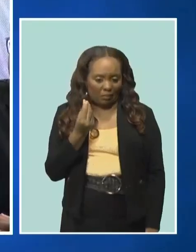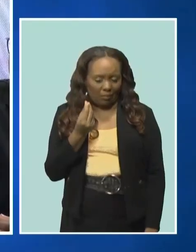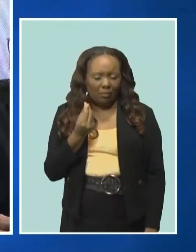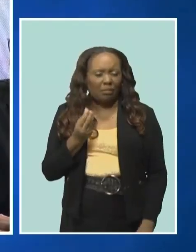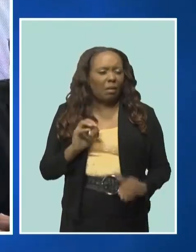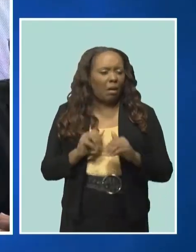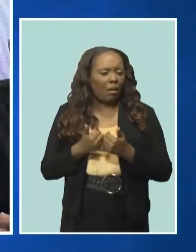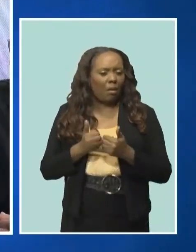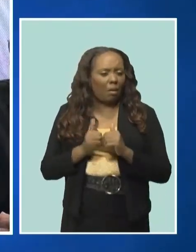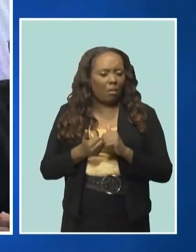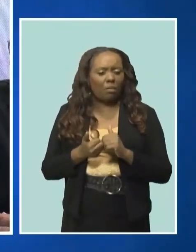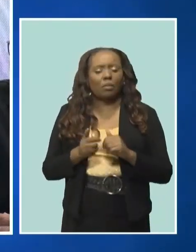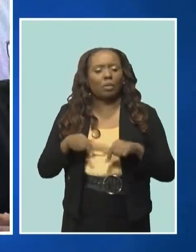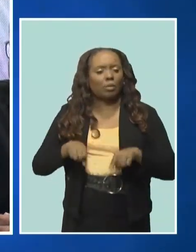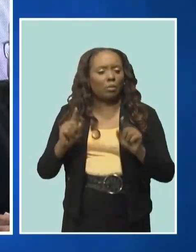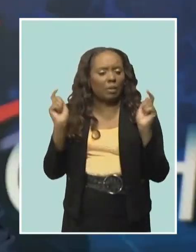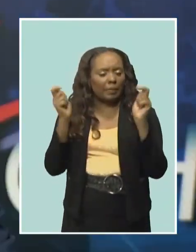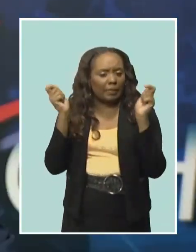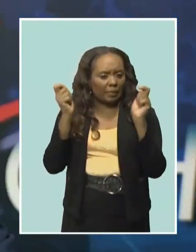activities during the festival.